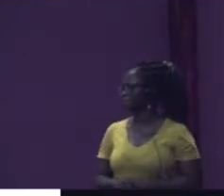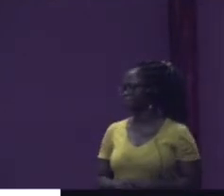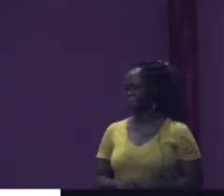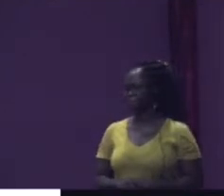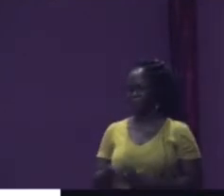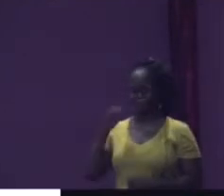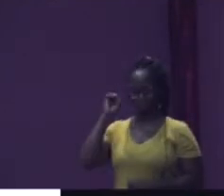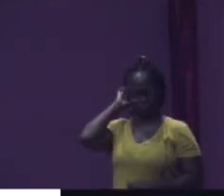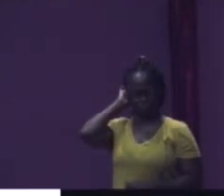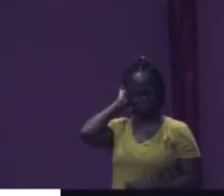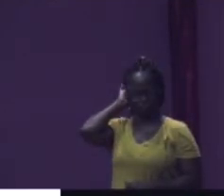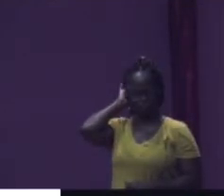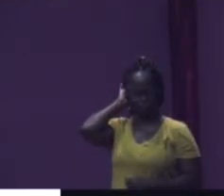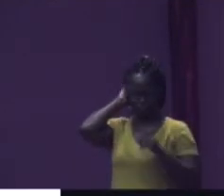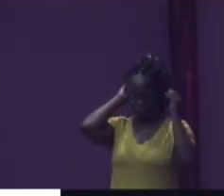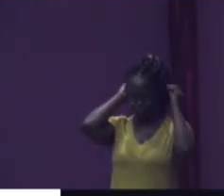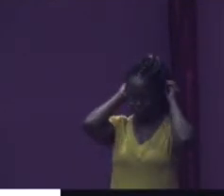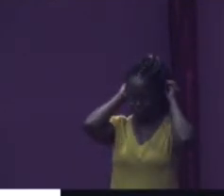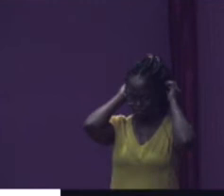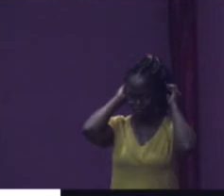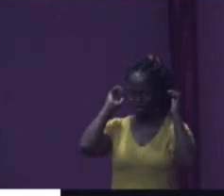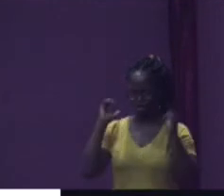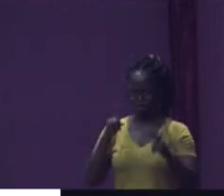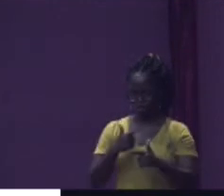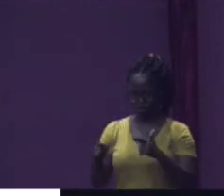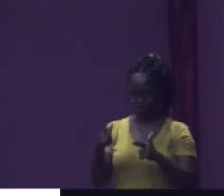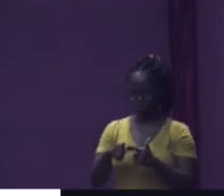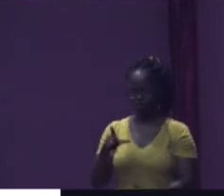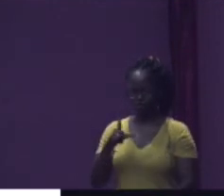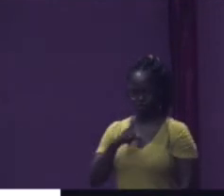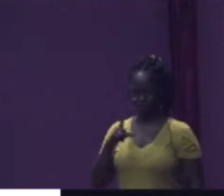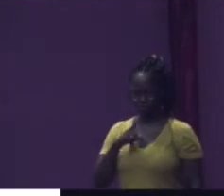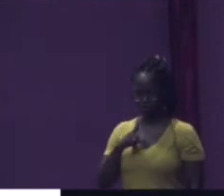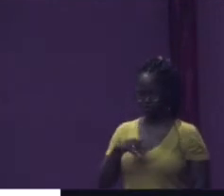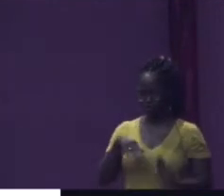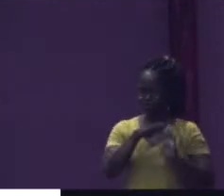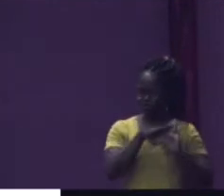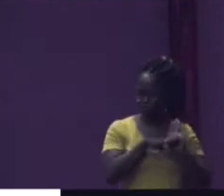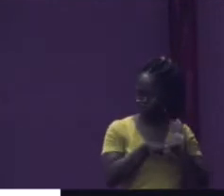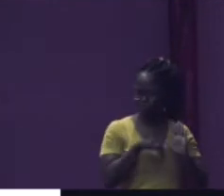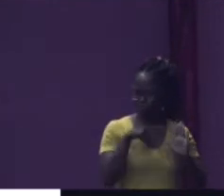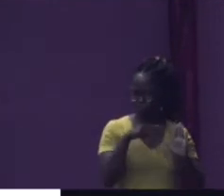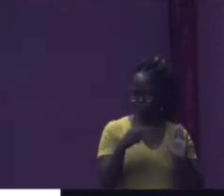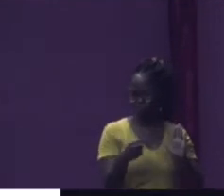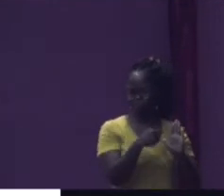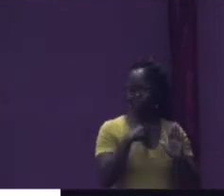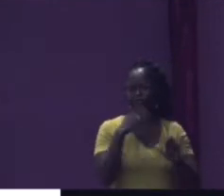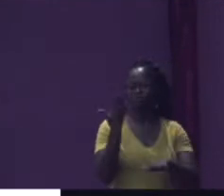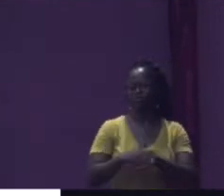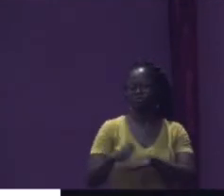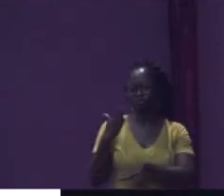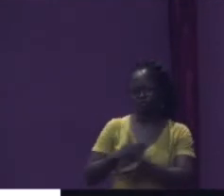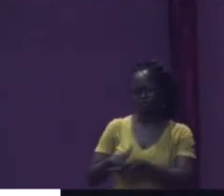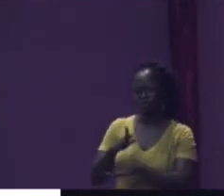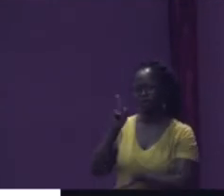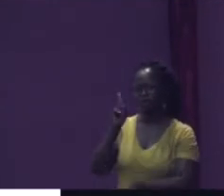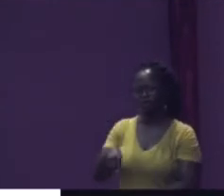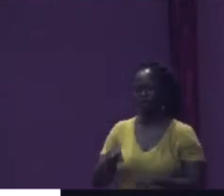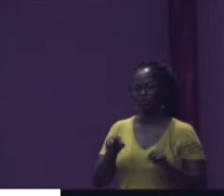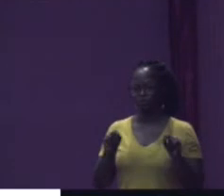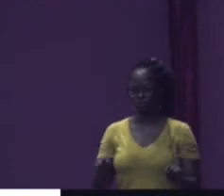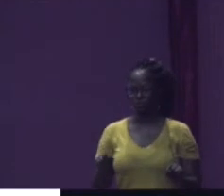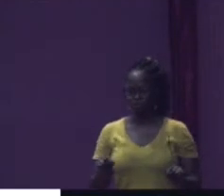One of the problems also, even with the training programs, was training the